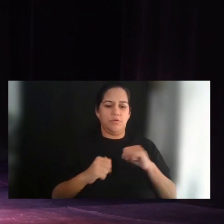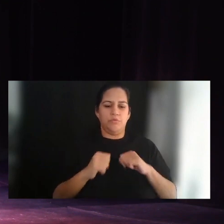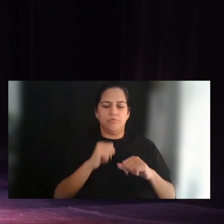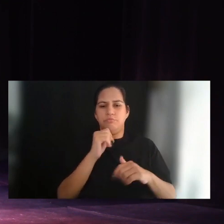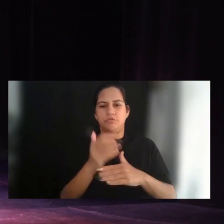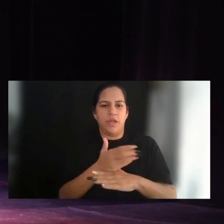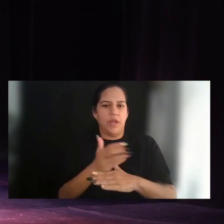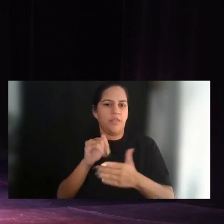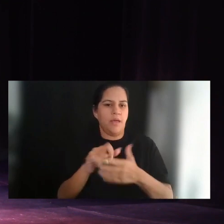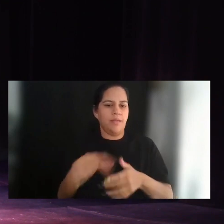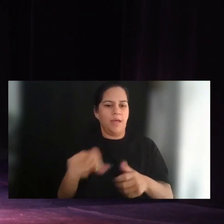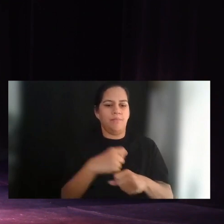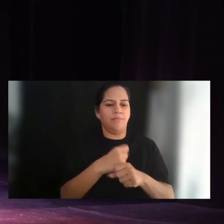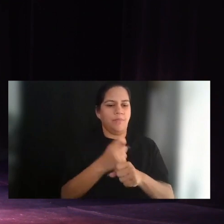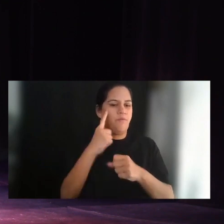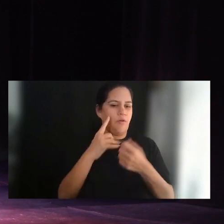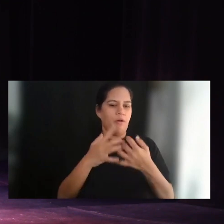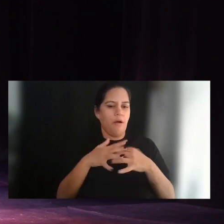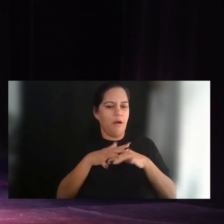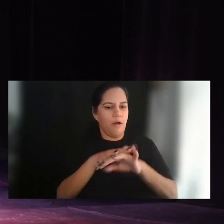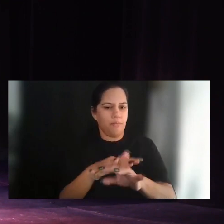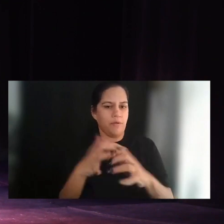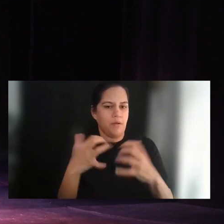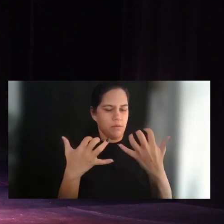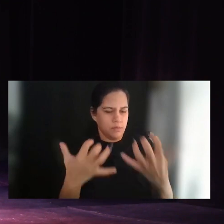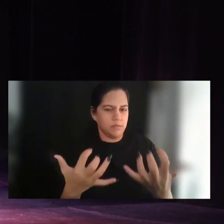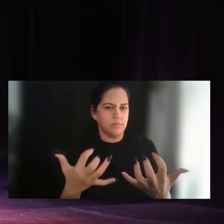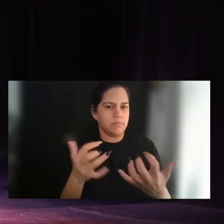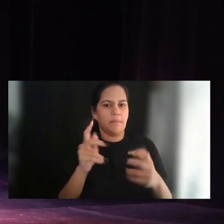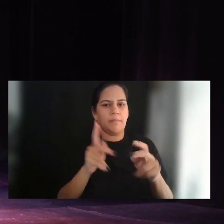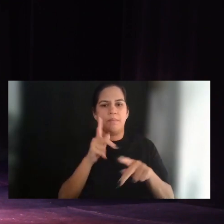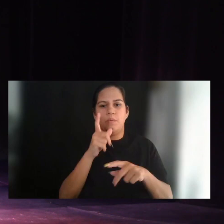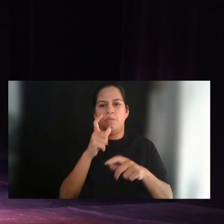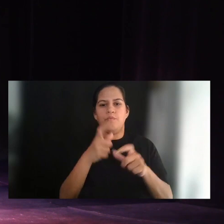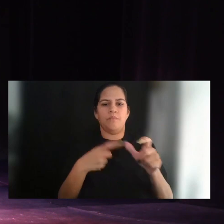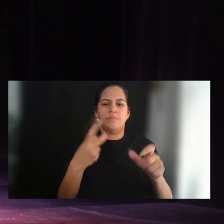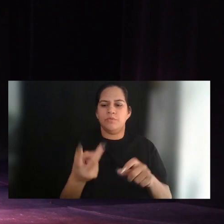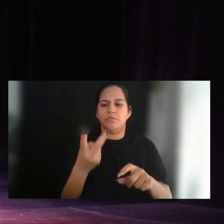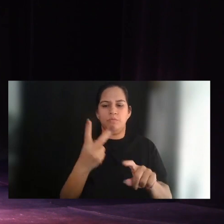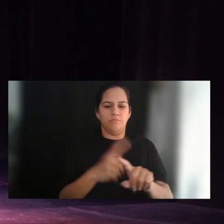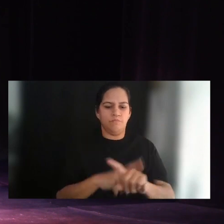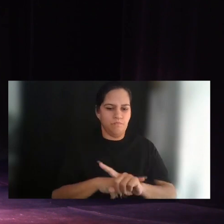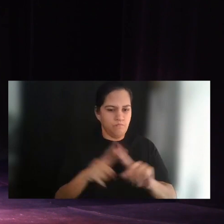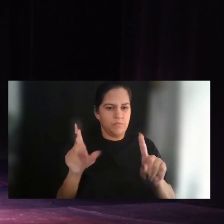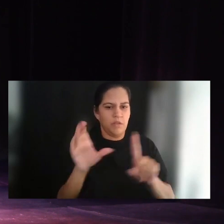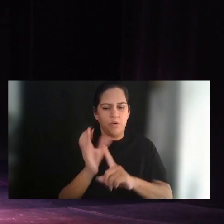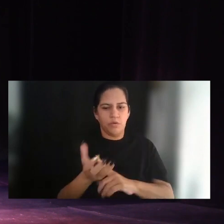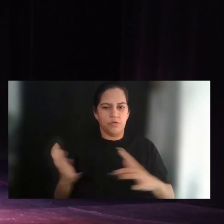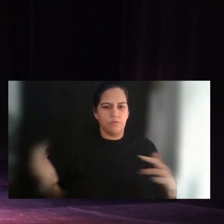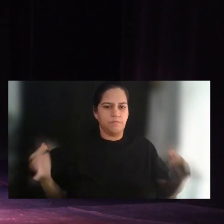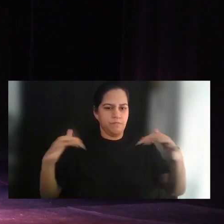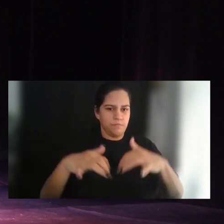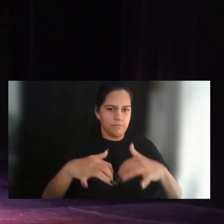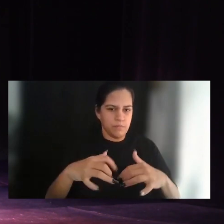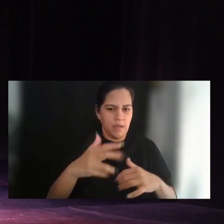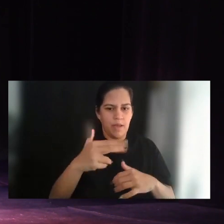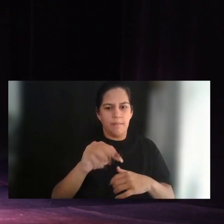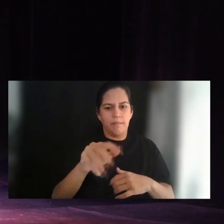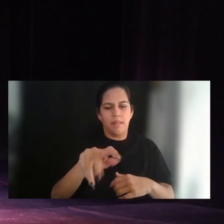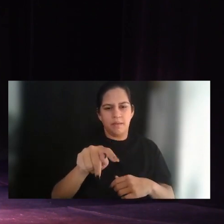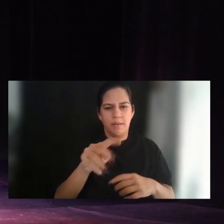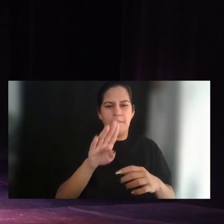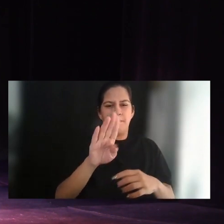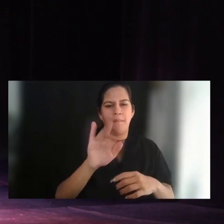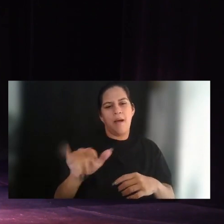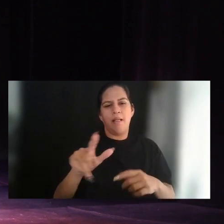hybrid audiences. That is, audiences that were from 2 distinctly different cultures. For Hamlet, the show was bilingual and fully accessible to a deaf audience,